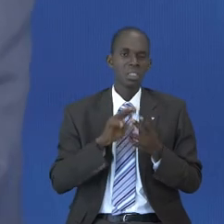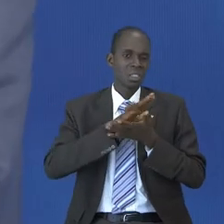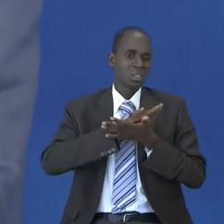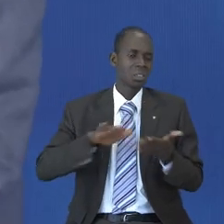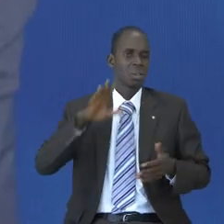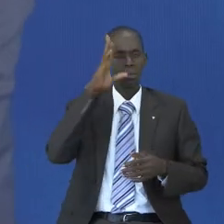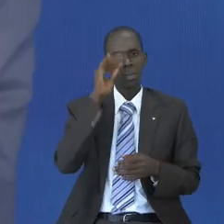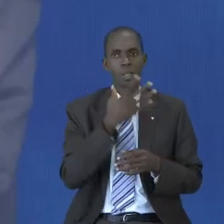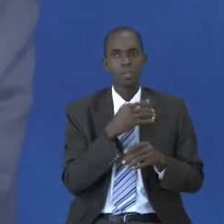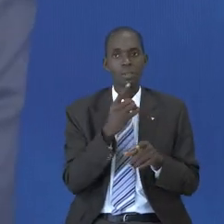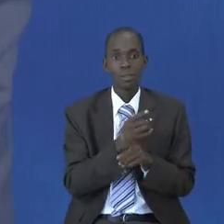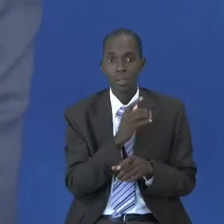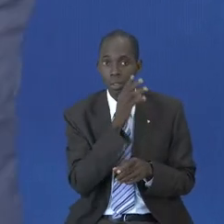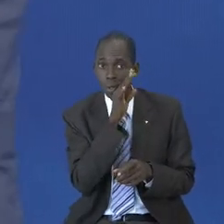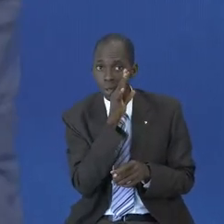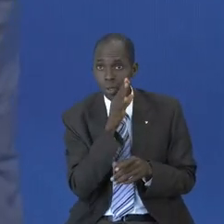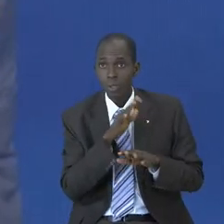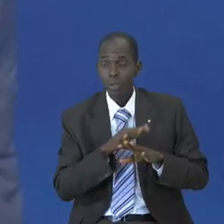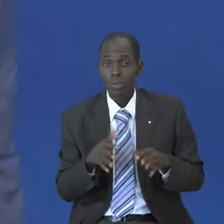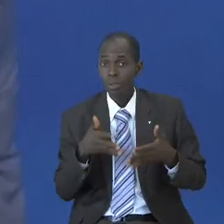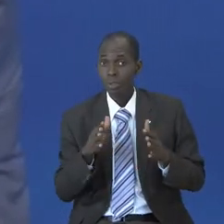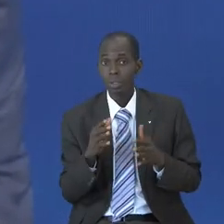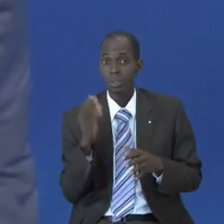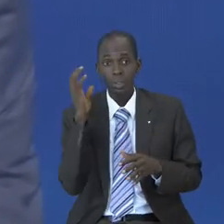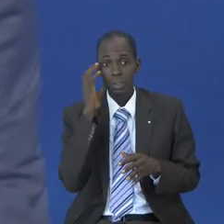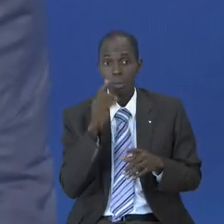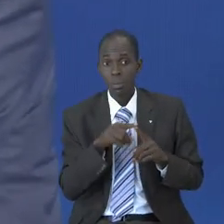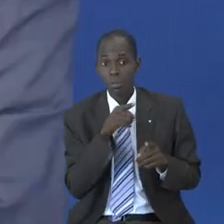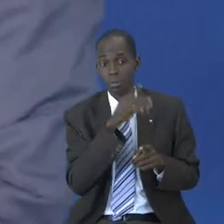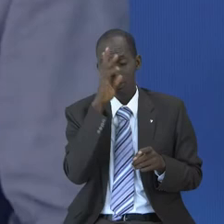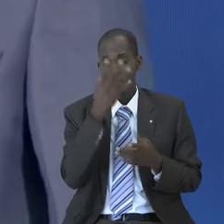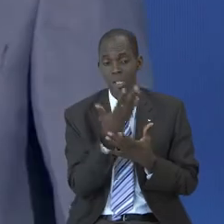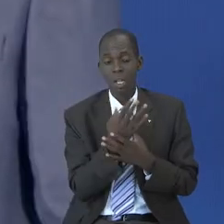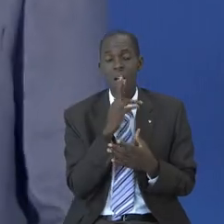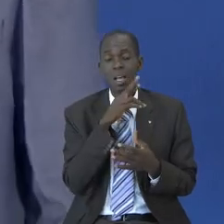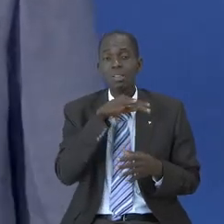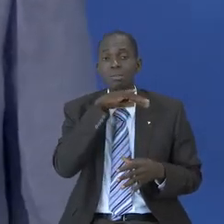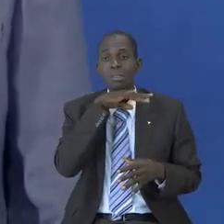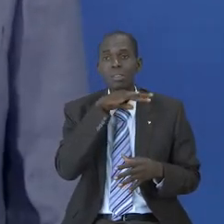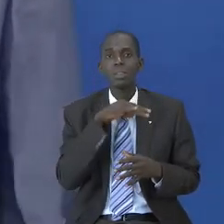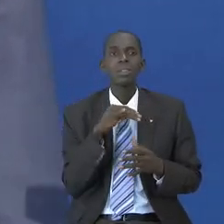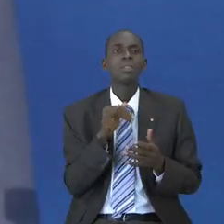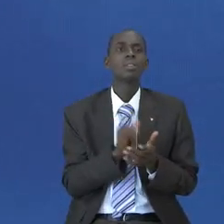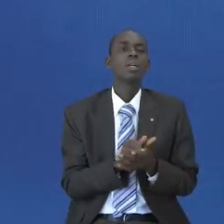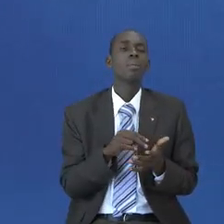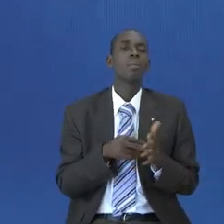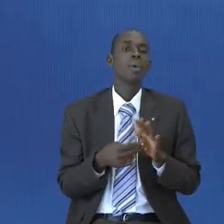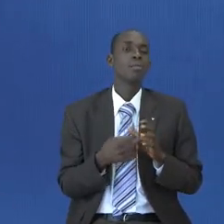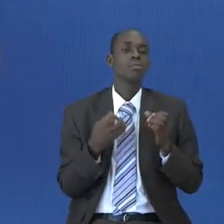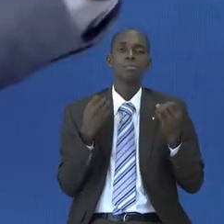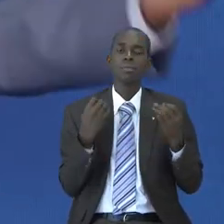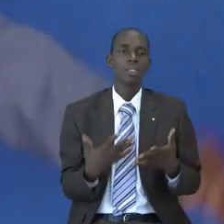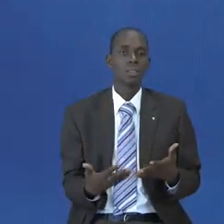whisper, don't let them hear, but his hands are not clean. That says a lot, and